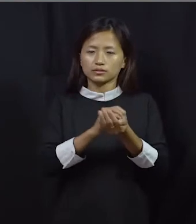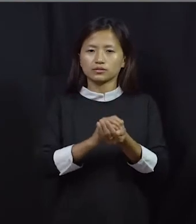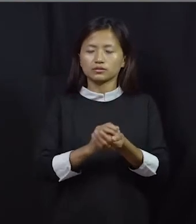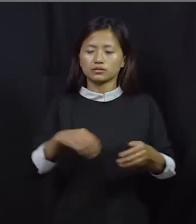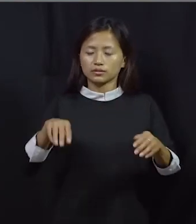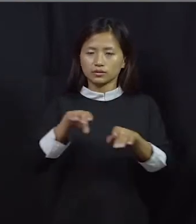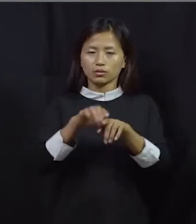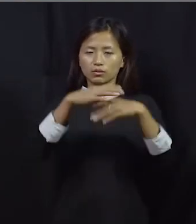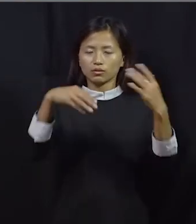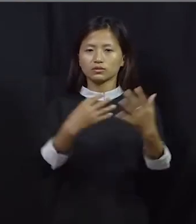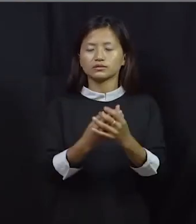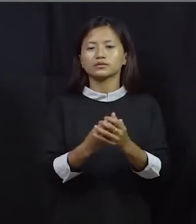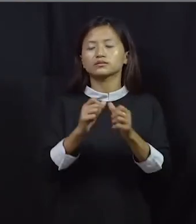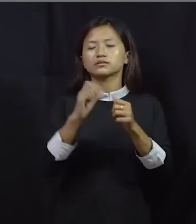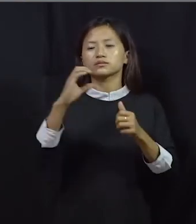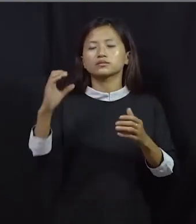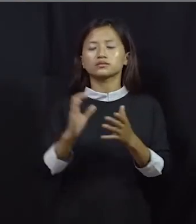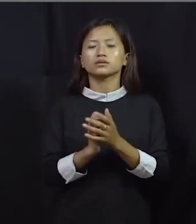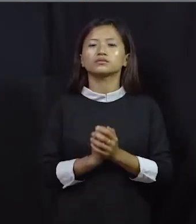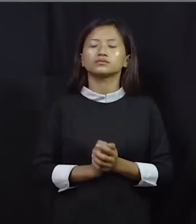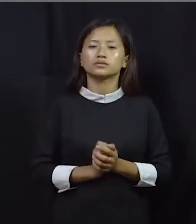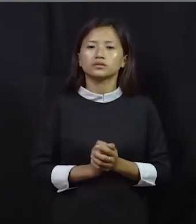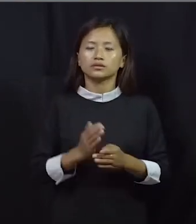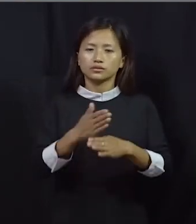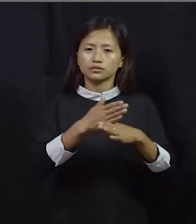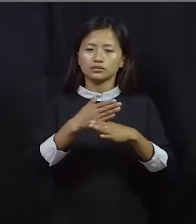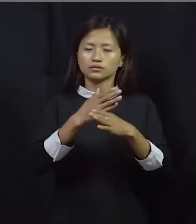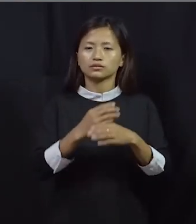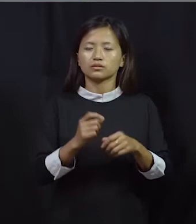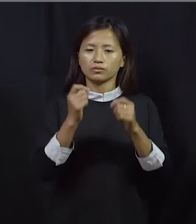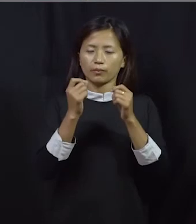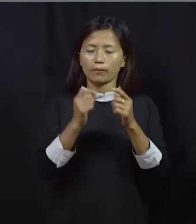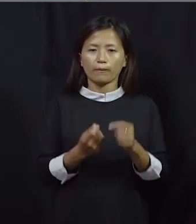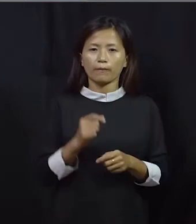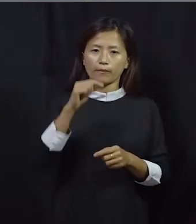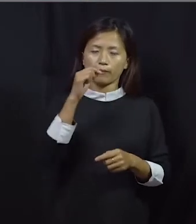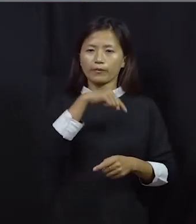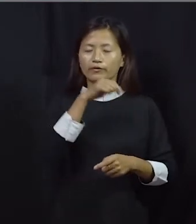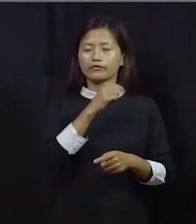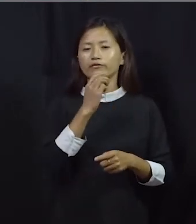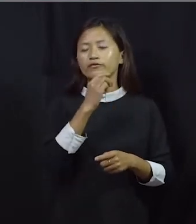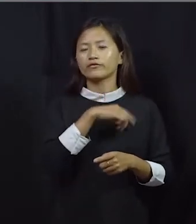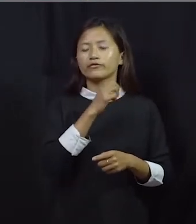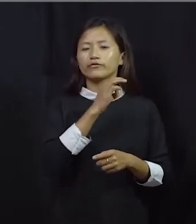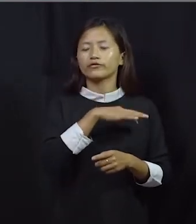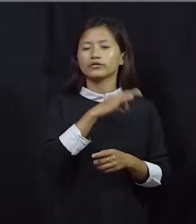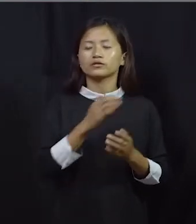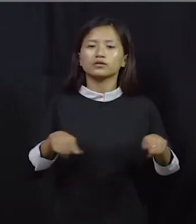partners. For example, share in the profits and losses, or it may be